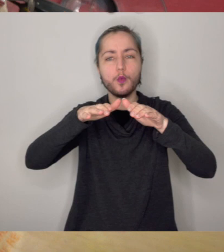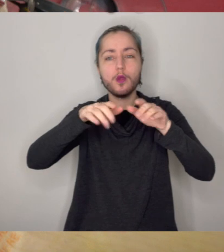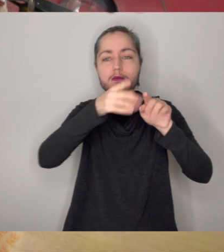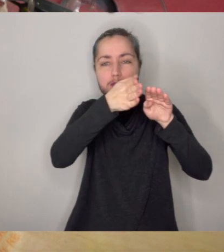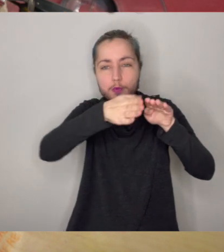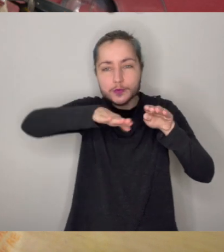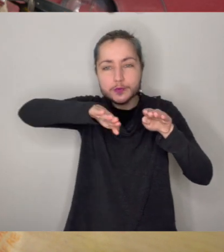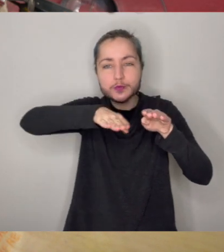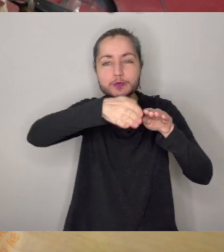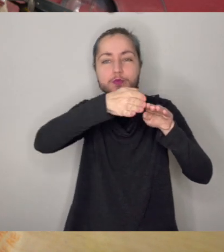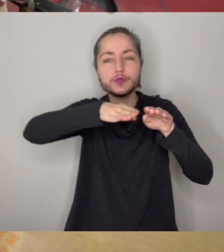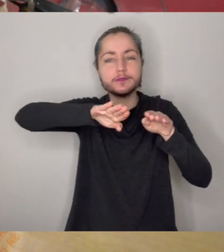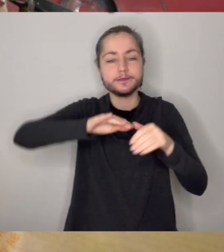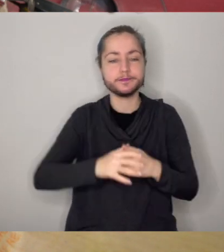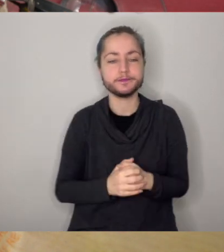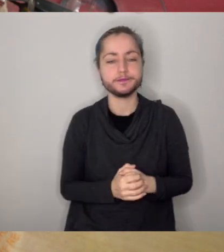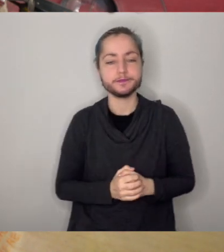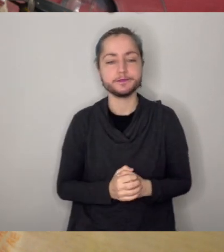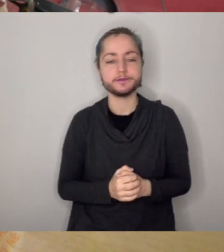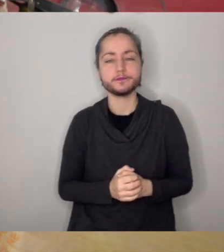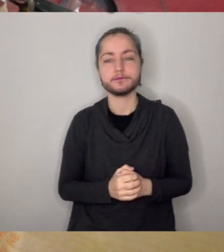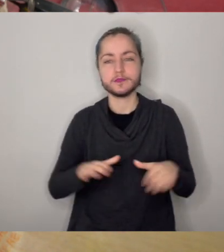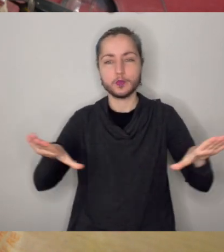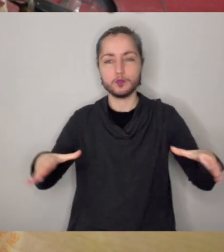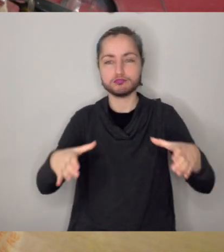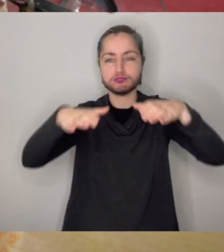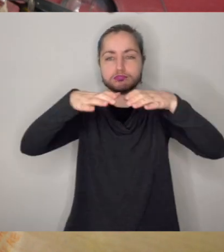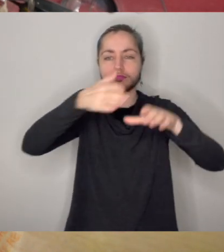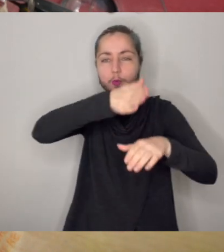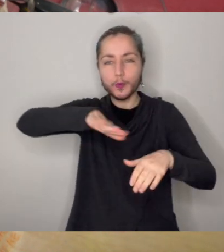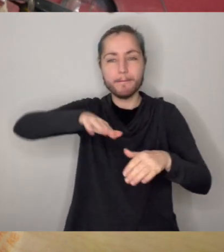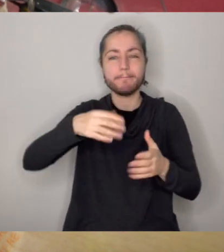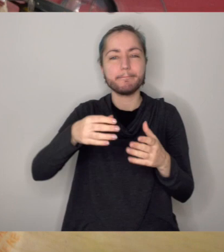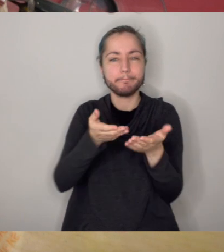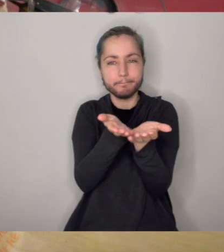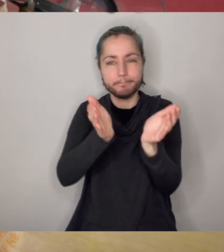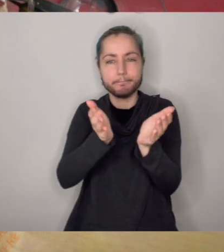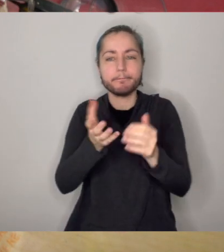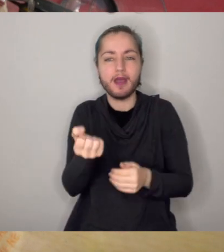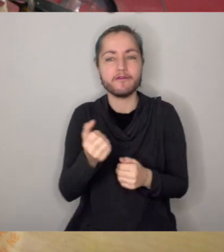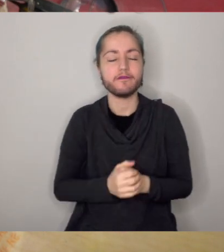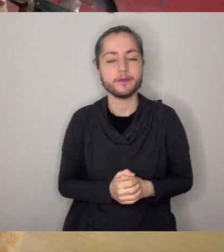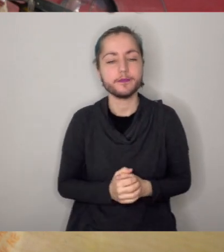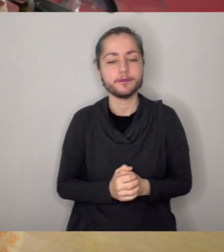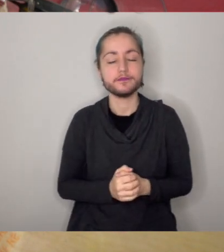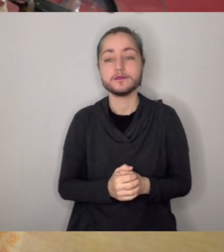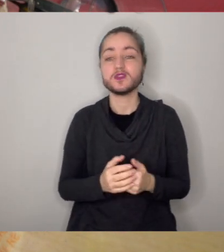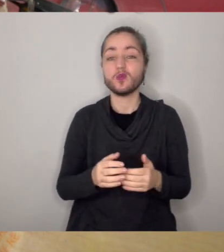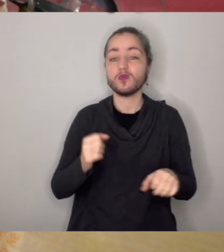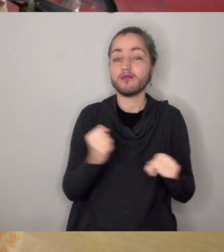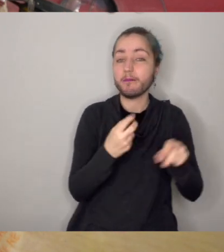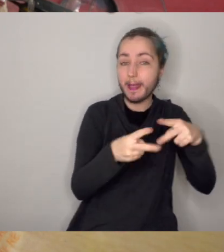little volcano with a kind of hole in the